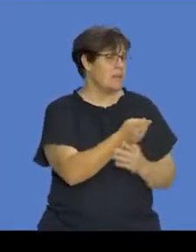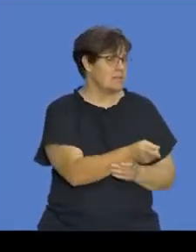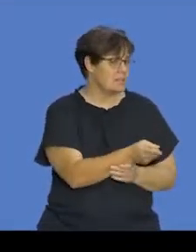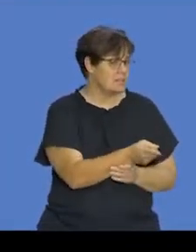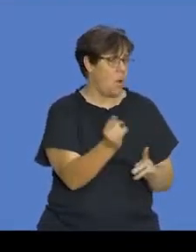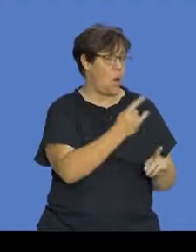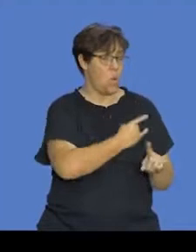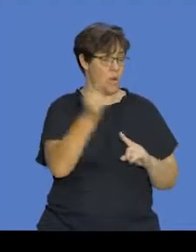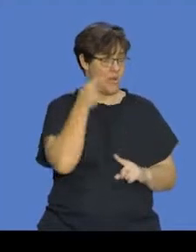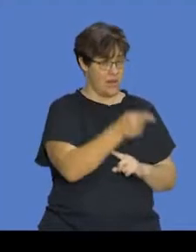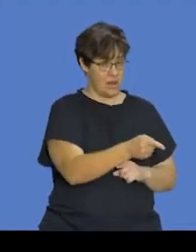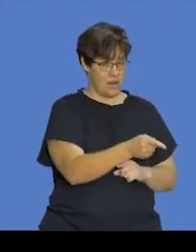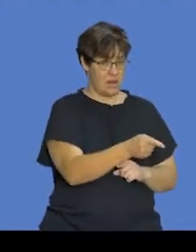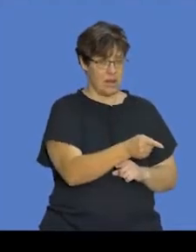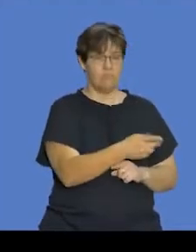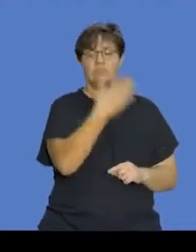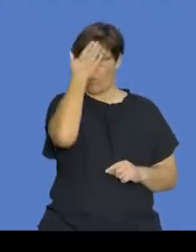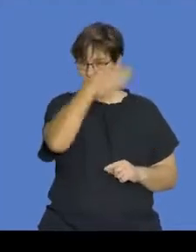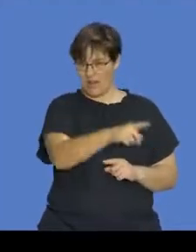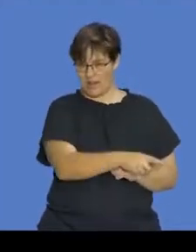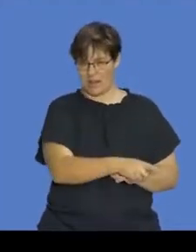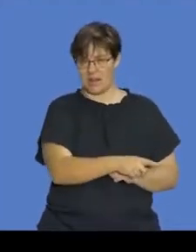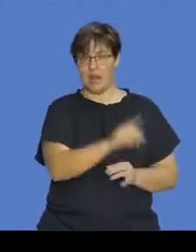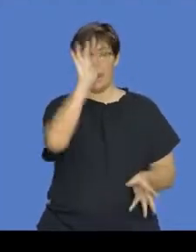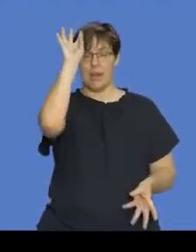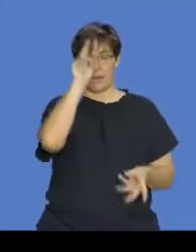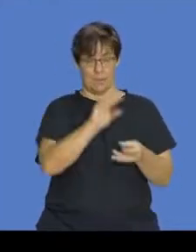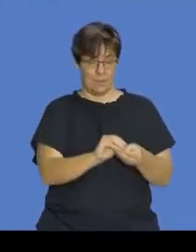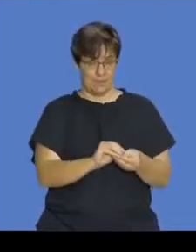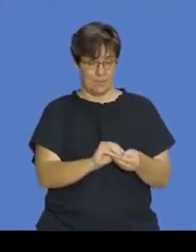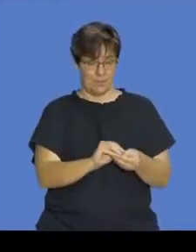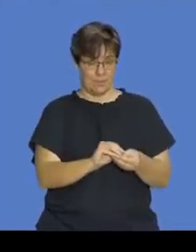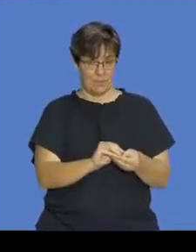of winning here is we know that there are a total of